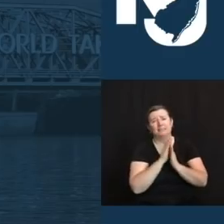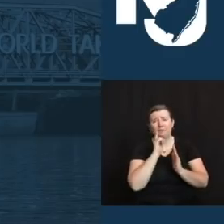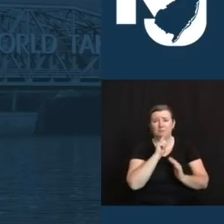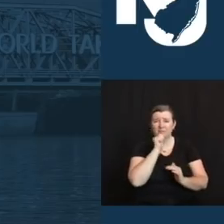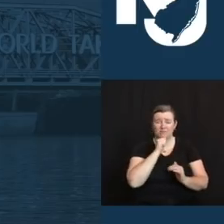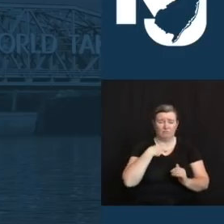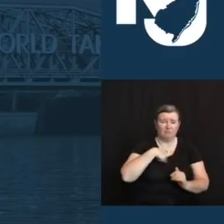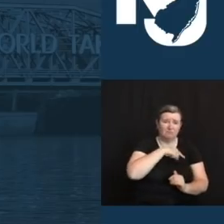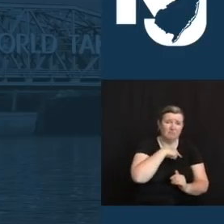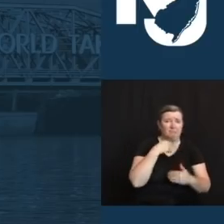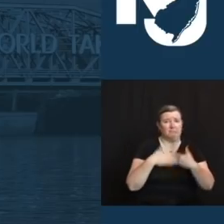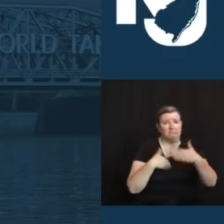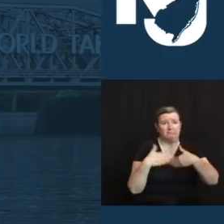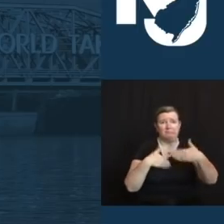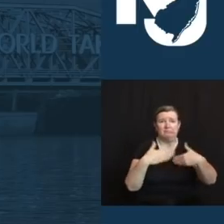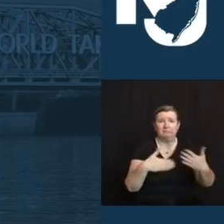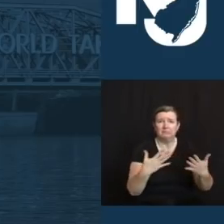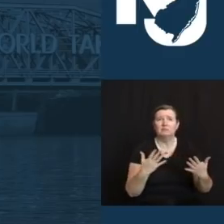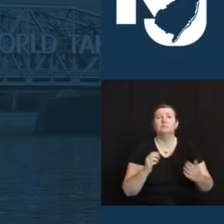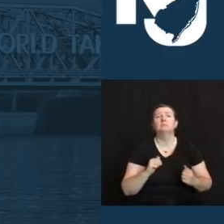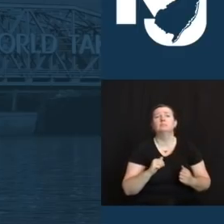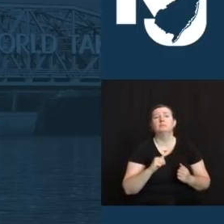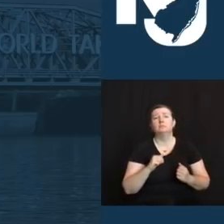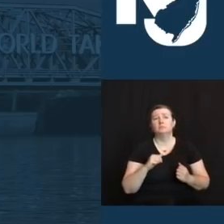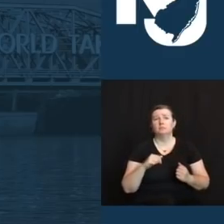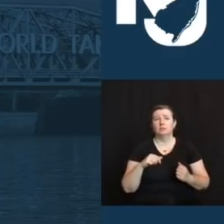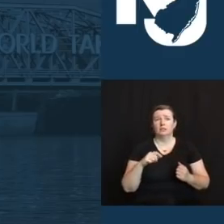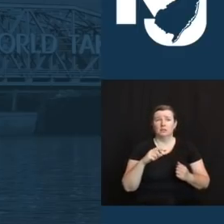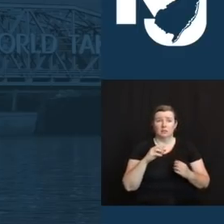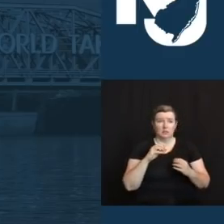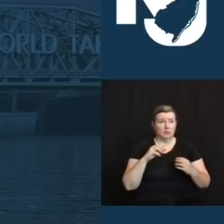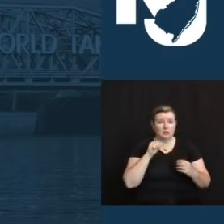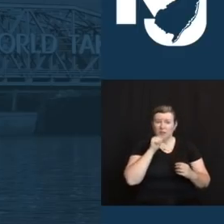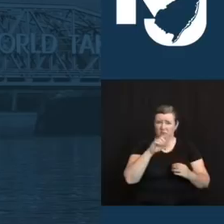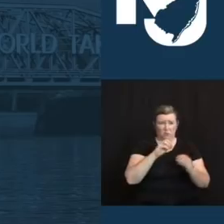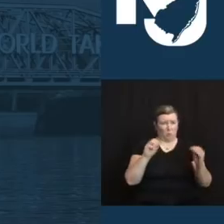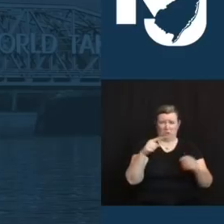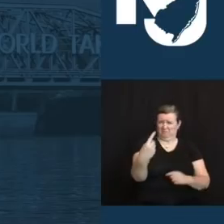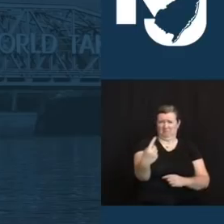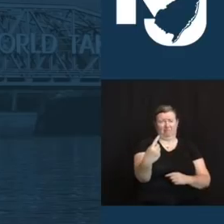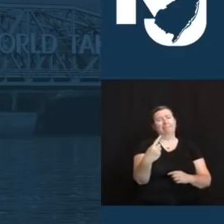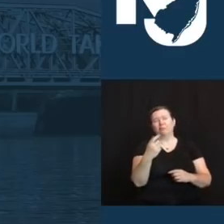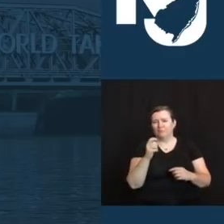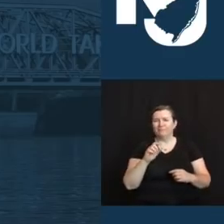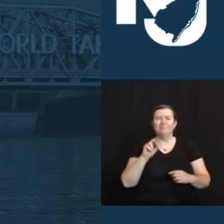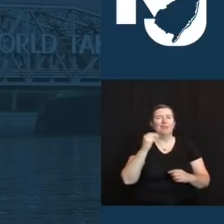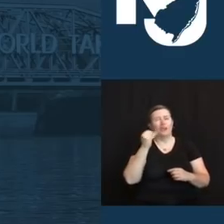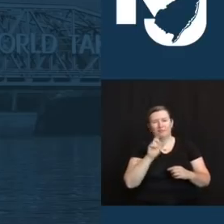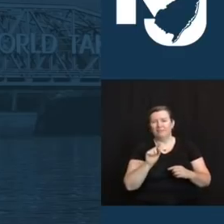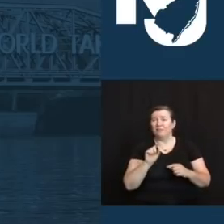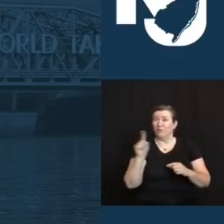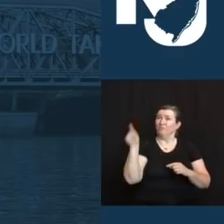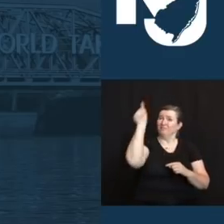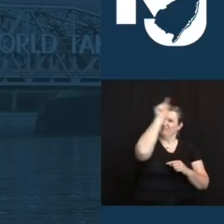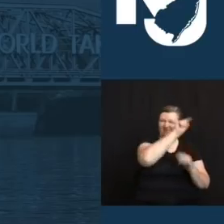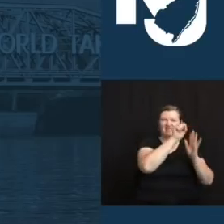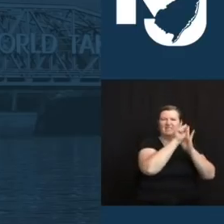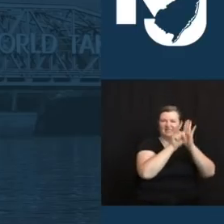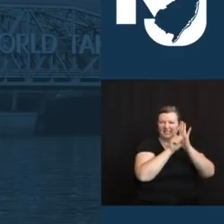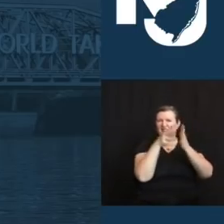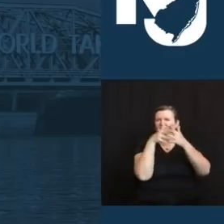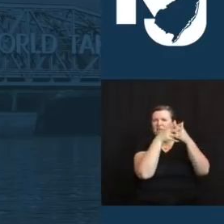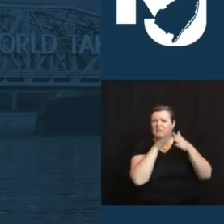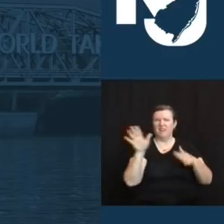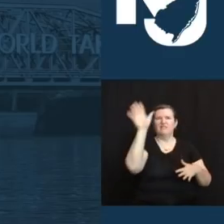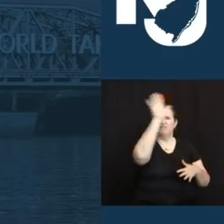many times before, no one, not just here in New Jersey, I might add, but in every state, could anticipate the onslaught of claims that have come